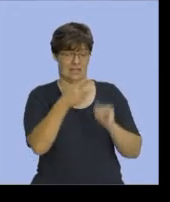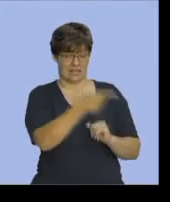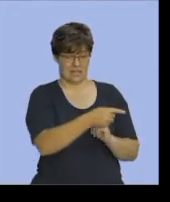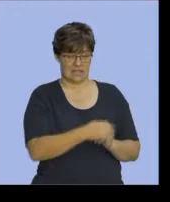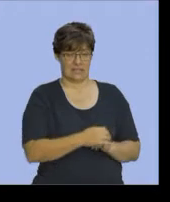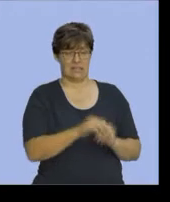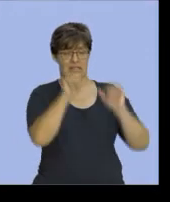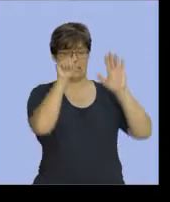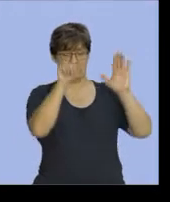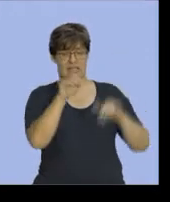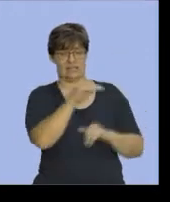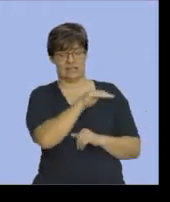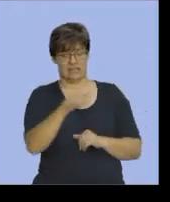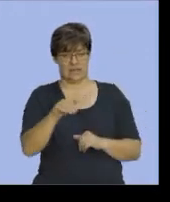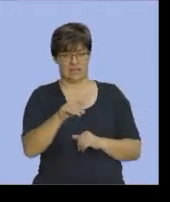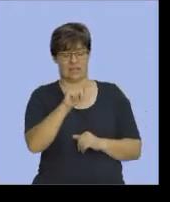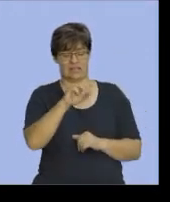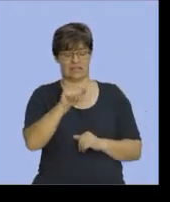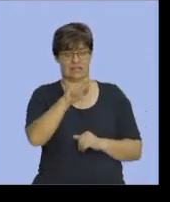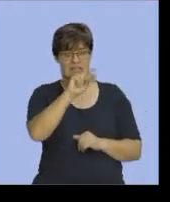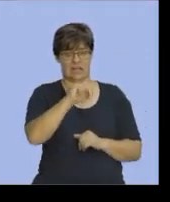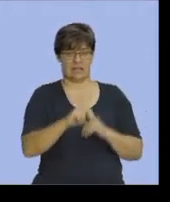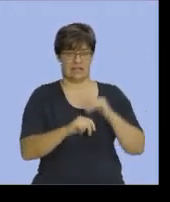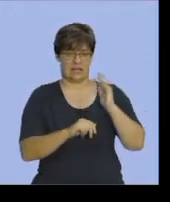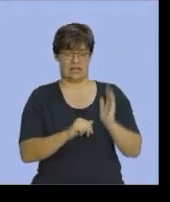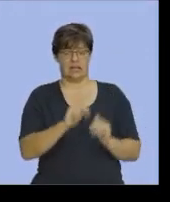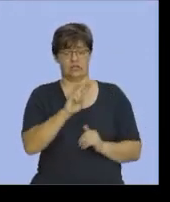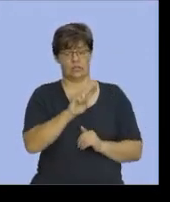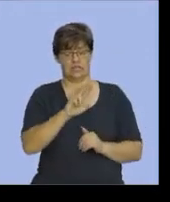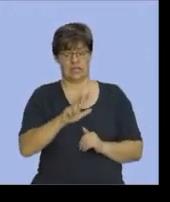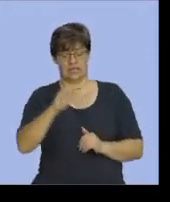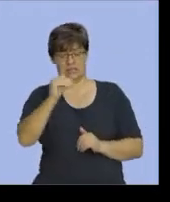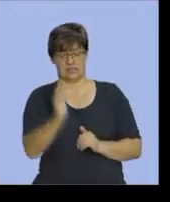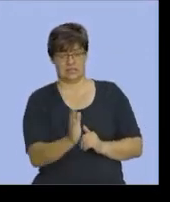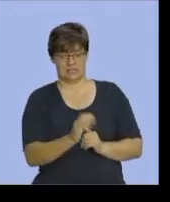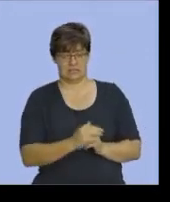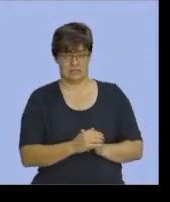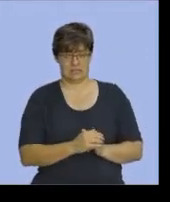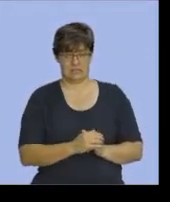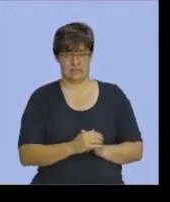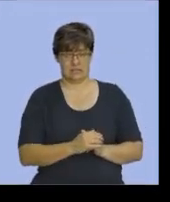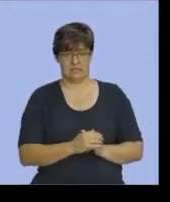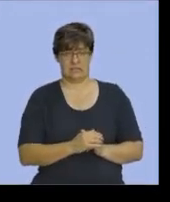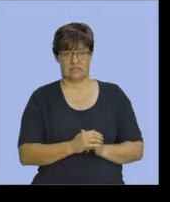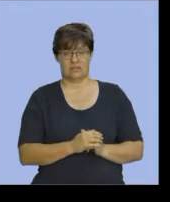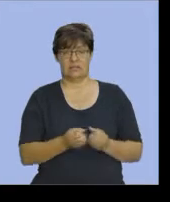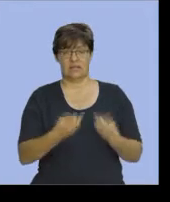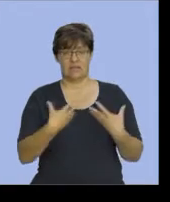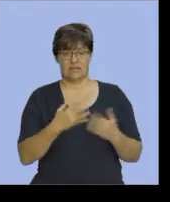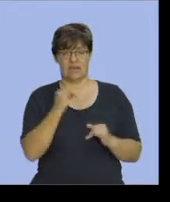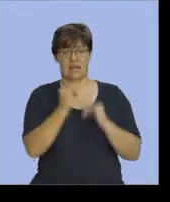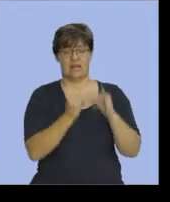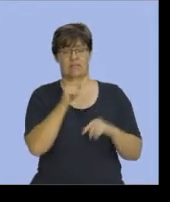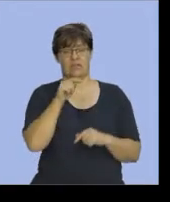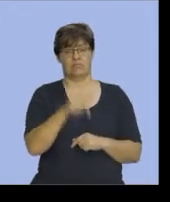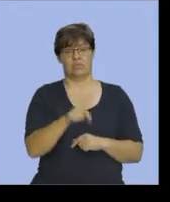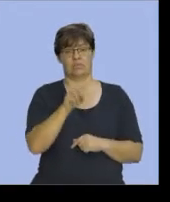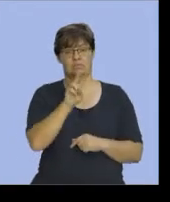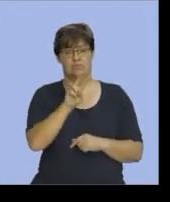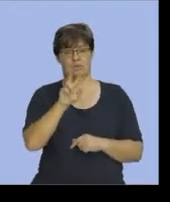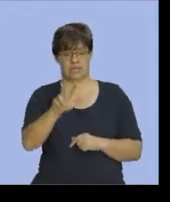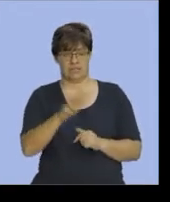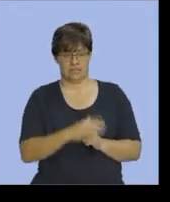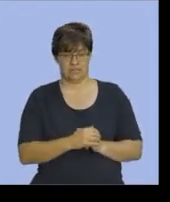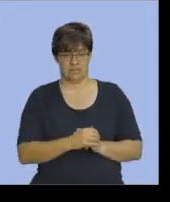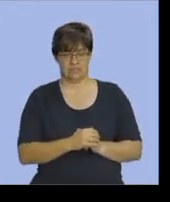my calculator. This is 6 divided by tan of 28, and that will give me